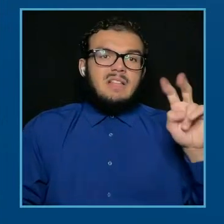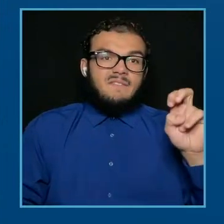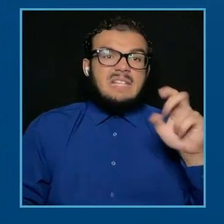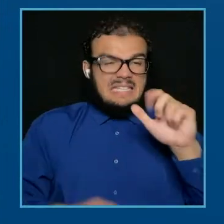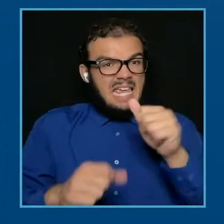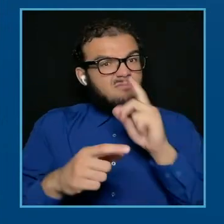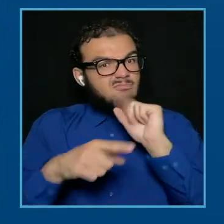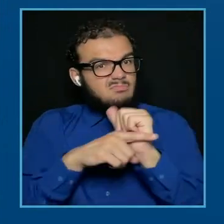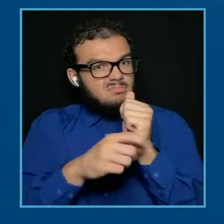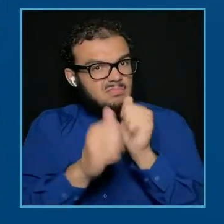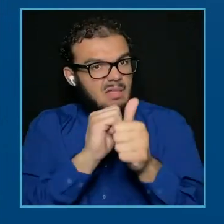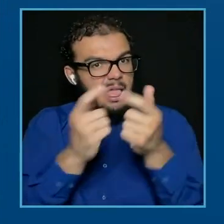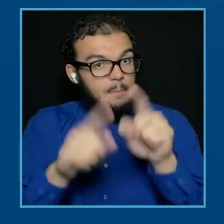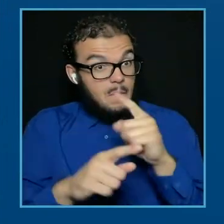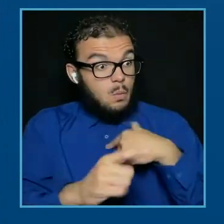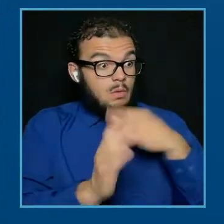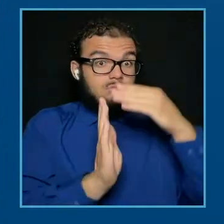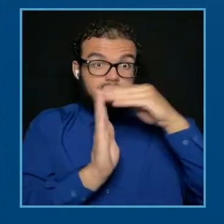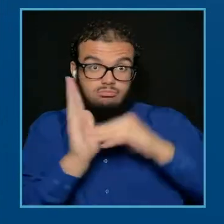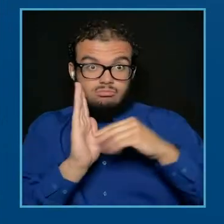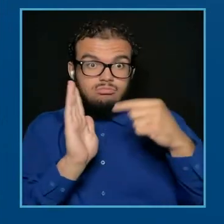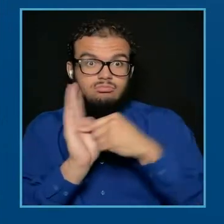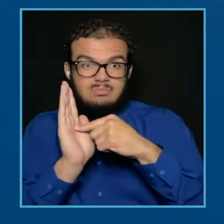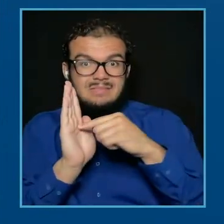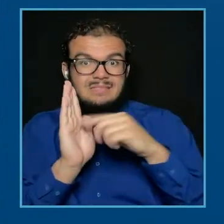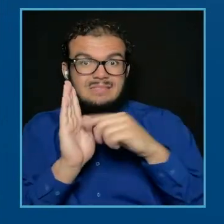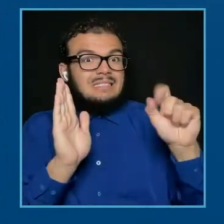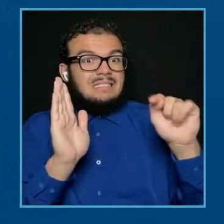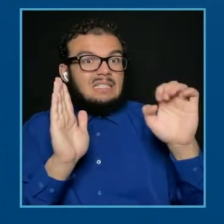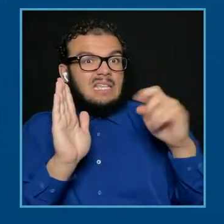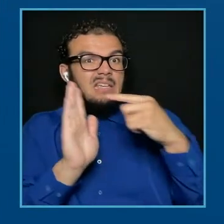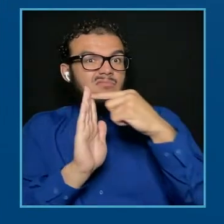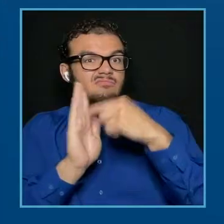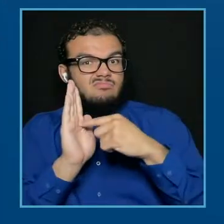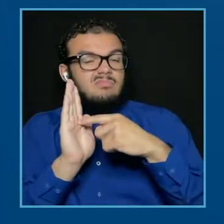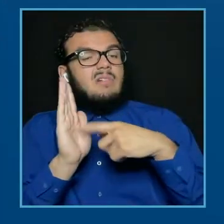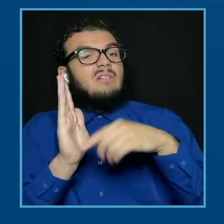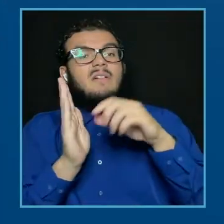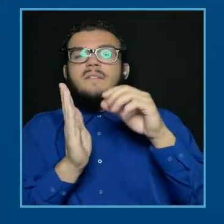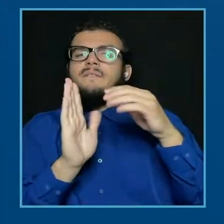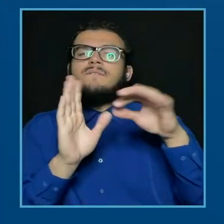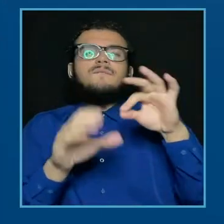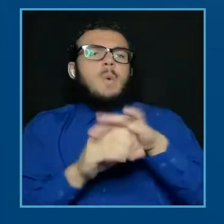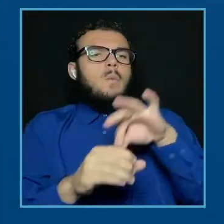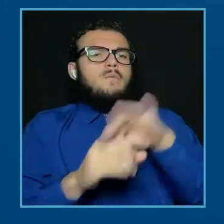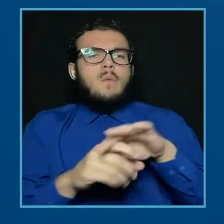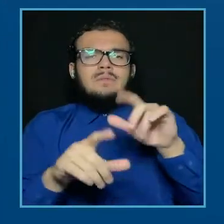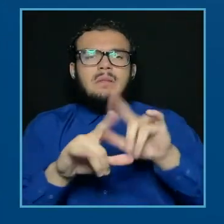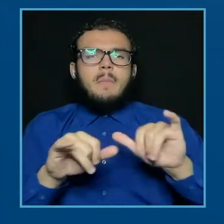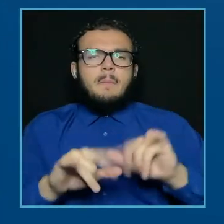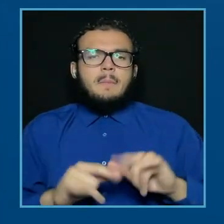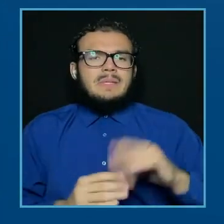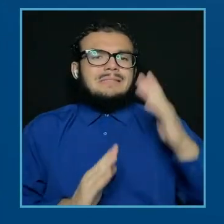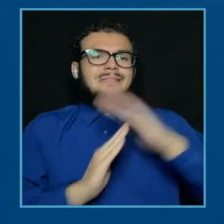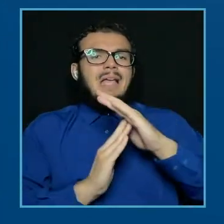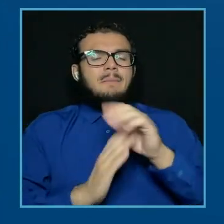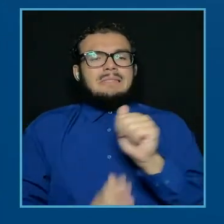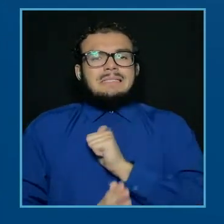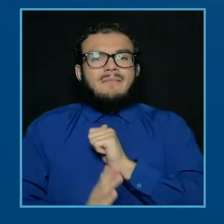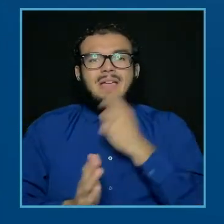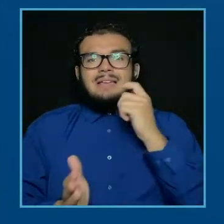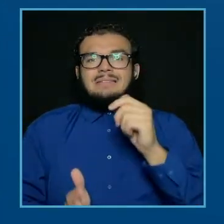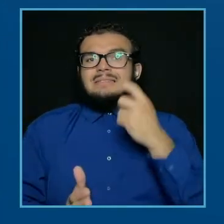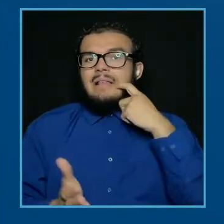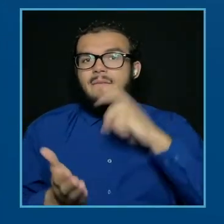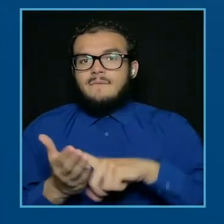on a slate. Many of us are elected on the slates where you vote for multiple candidates at once. the top self-identifying females